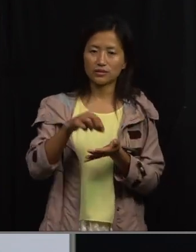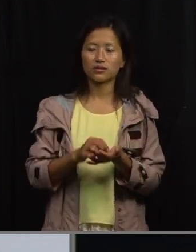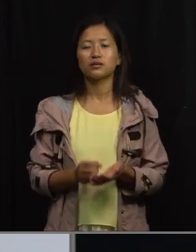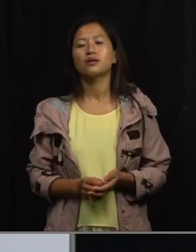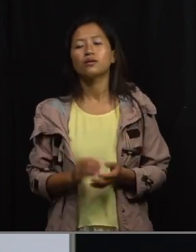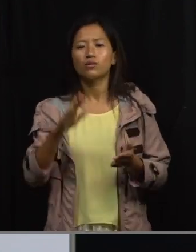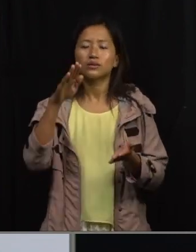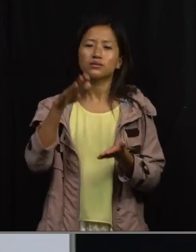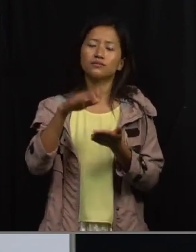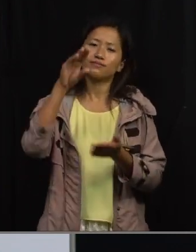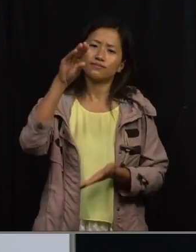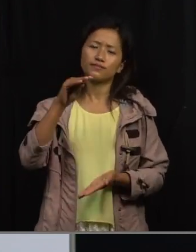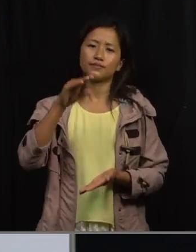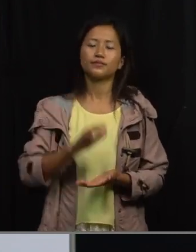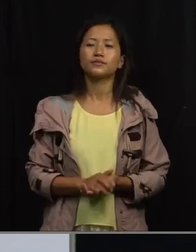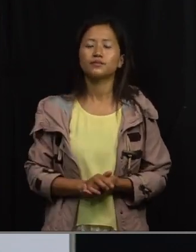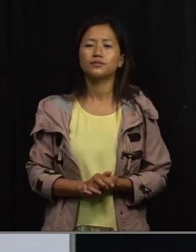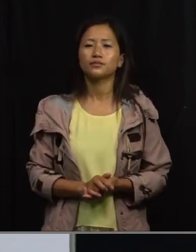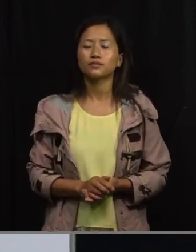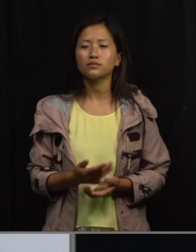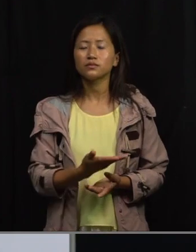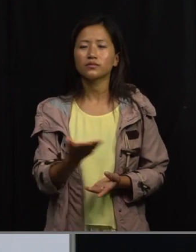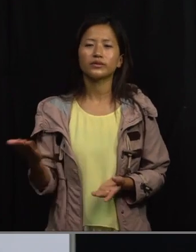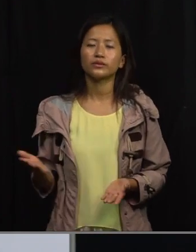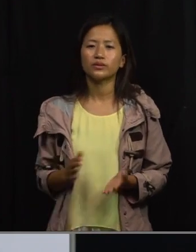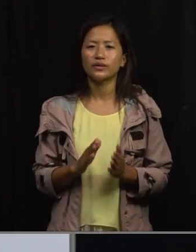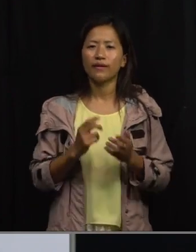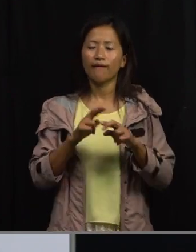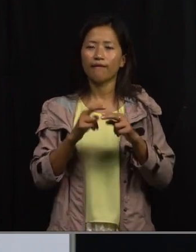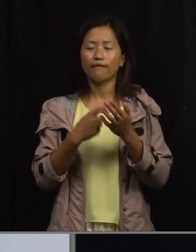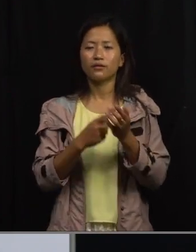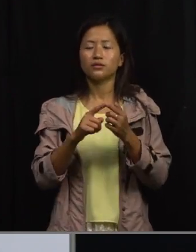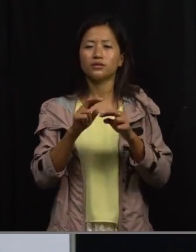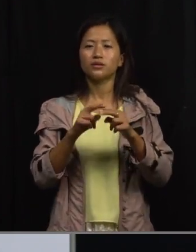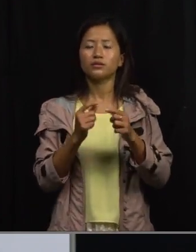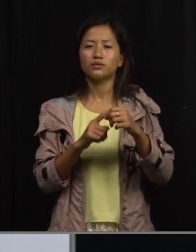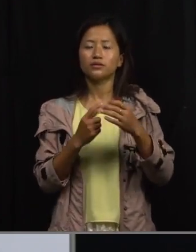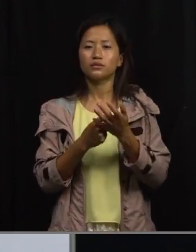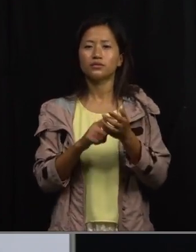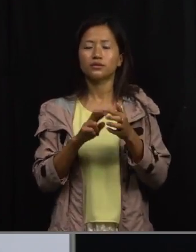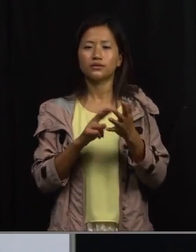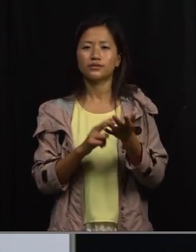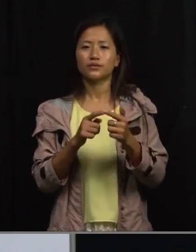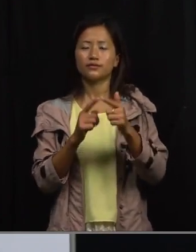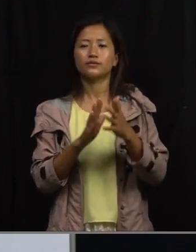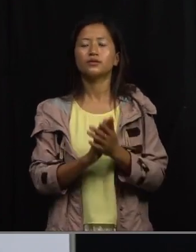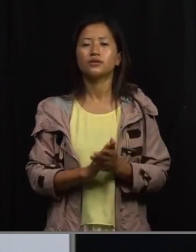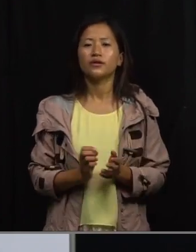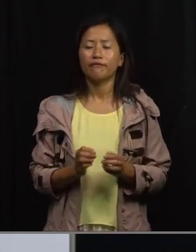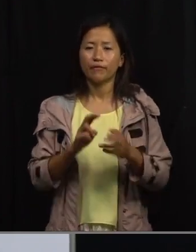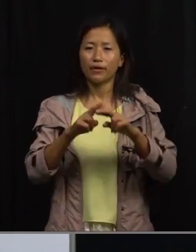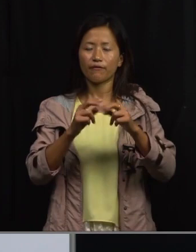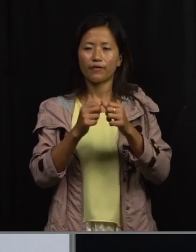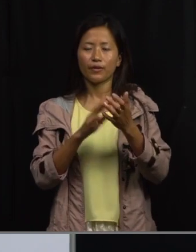was less, okay? And not only that, there were frequent epidemics, okay? And not only that, there were frequent